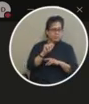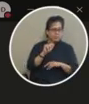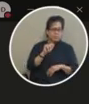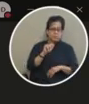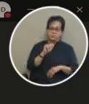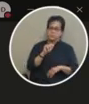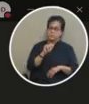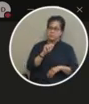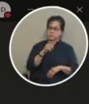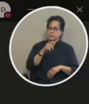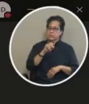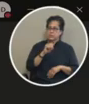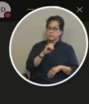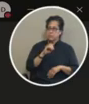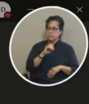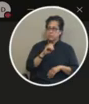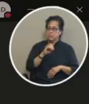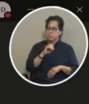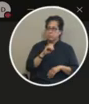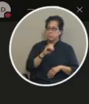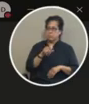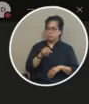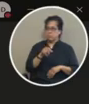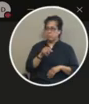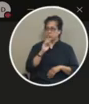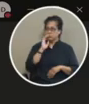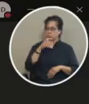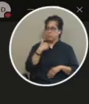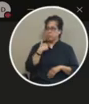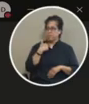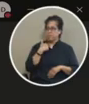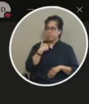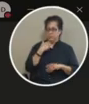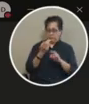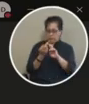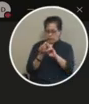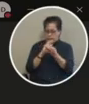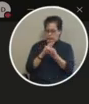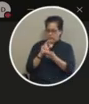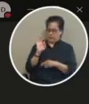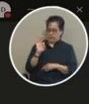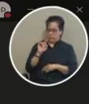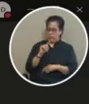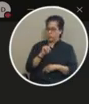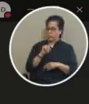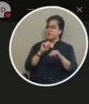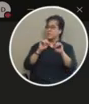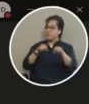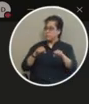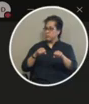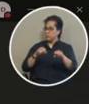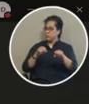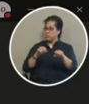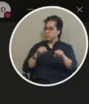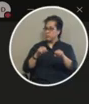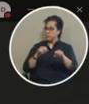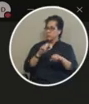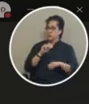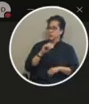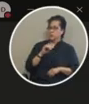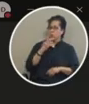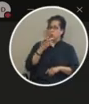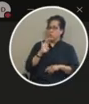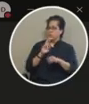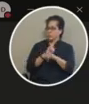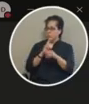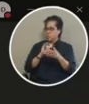possible. If I may, real quick, we do have a reverse 911 capability. I do know that we've used that already. We